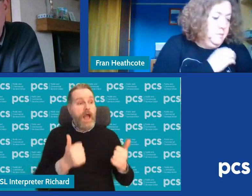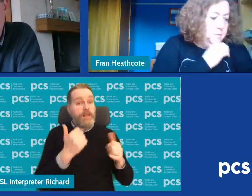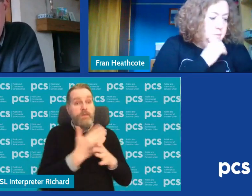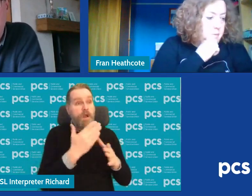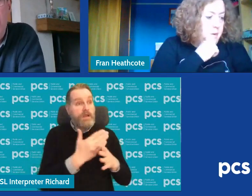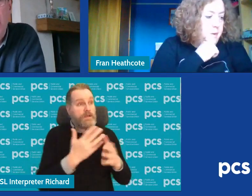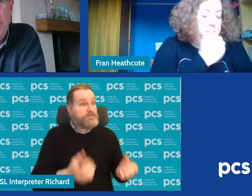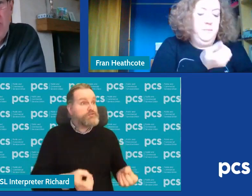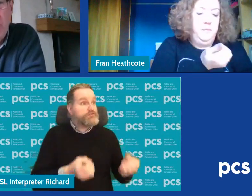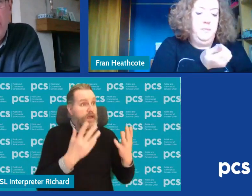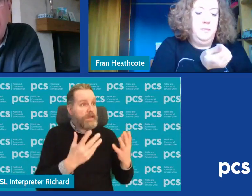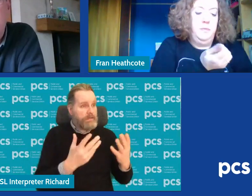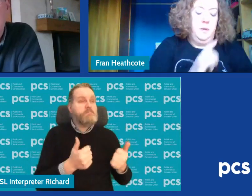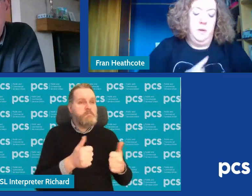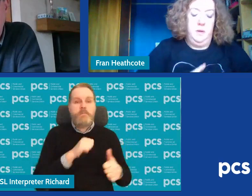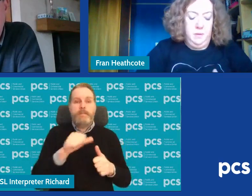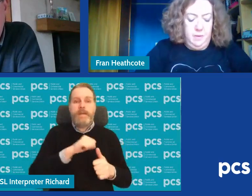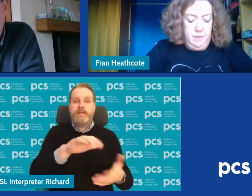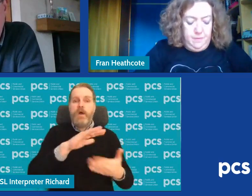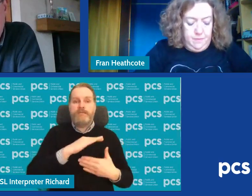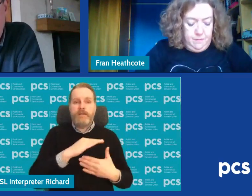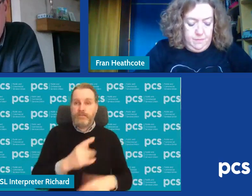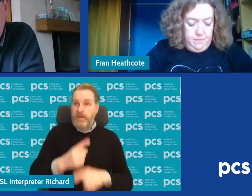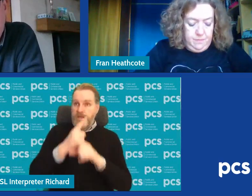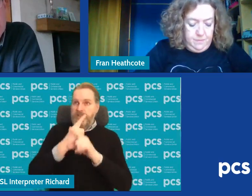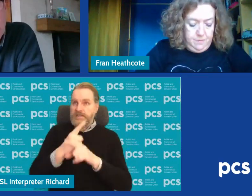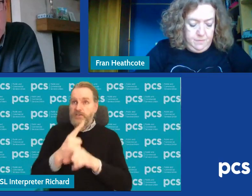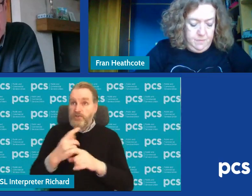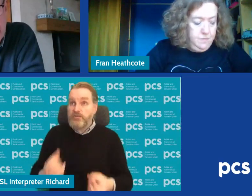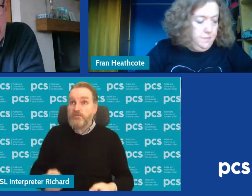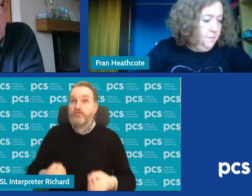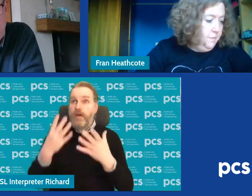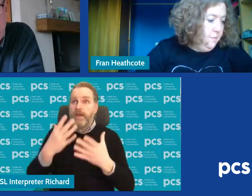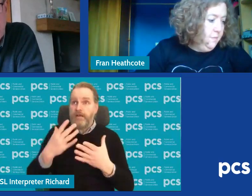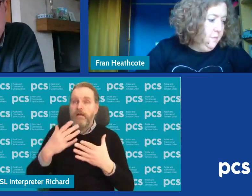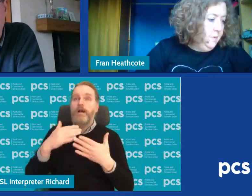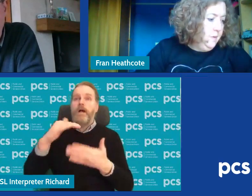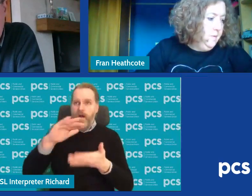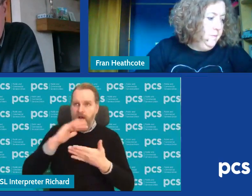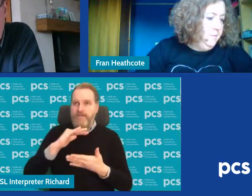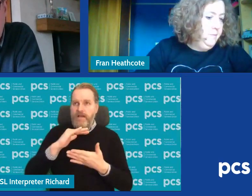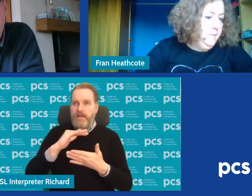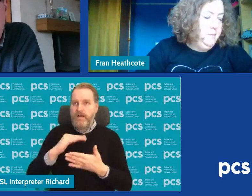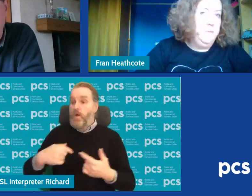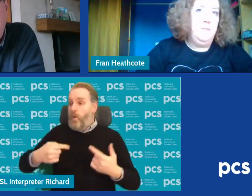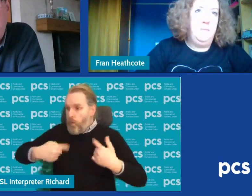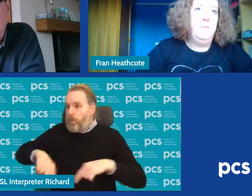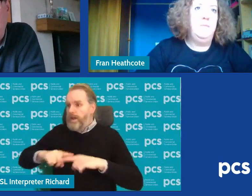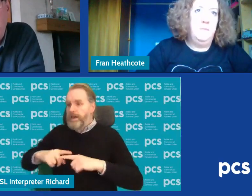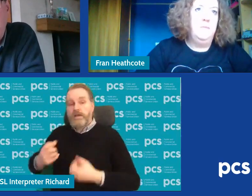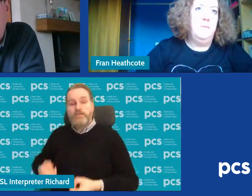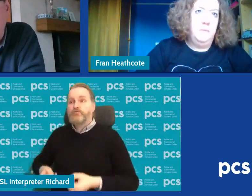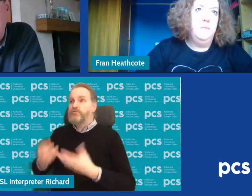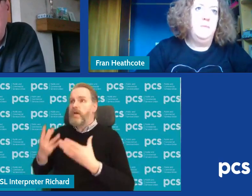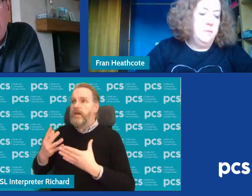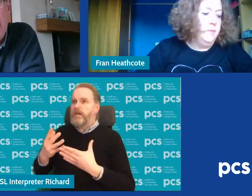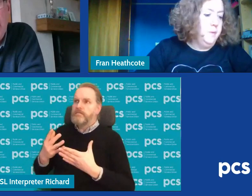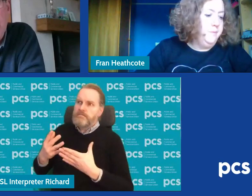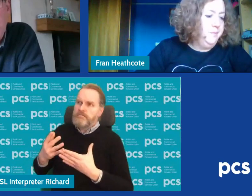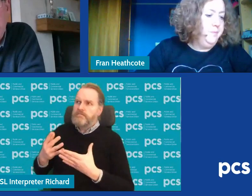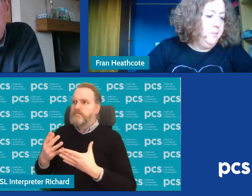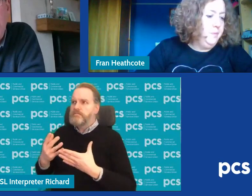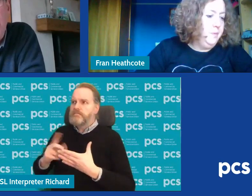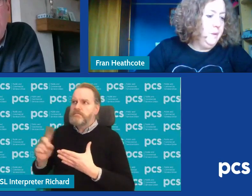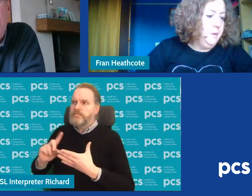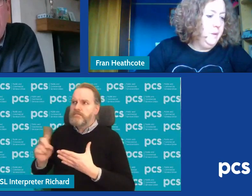teachers went on strike and got a better offer, we've been on strike and they haven't talked to us yet, it's important we keep the pressure on, otherwise they'll try to